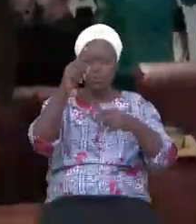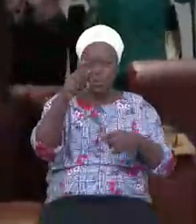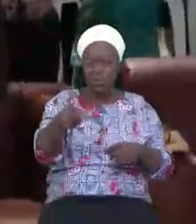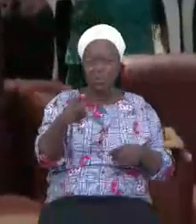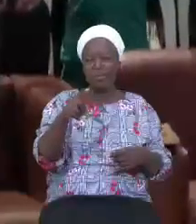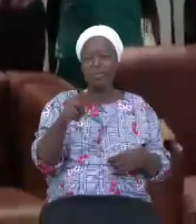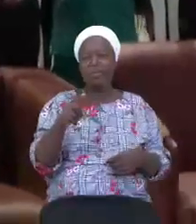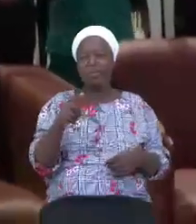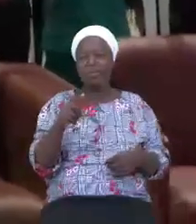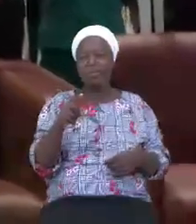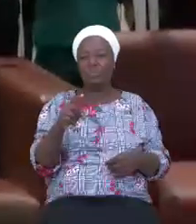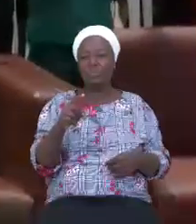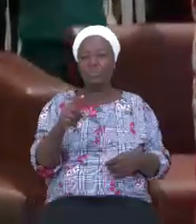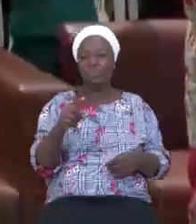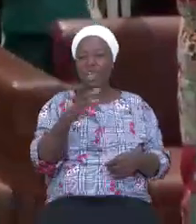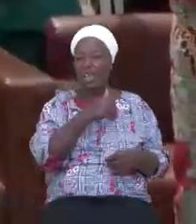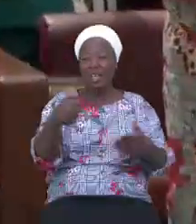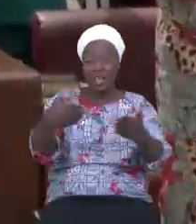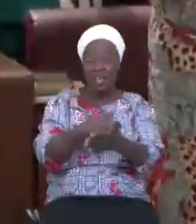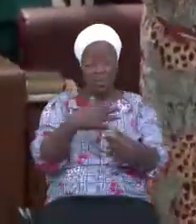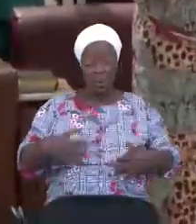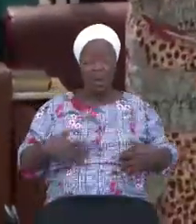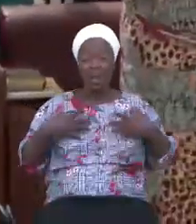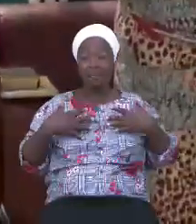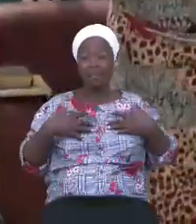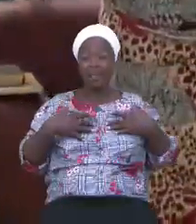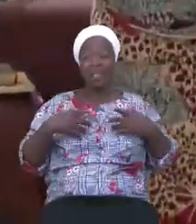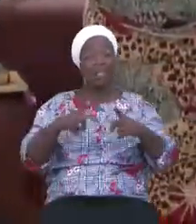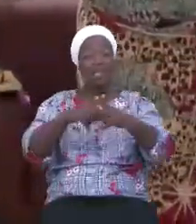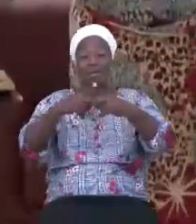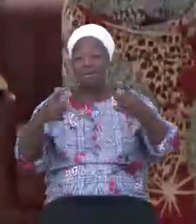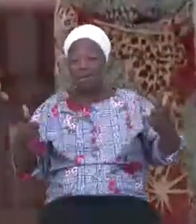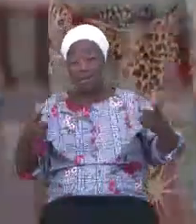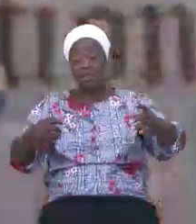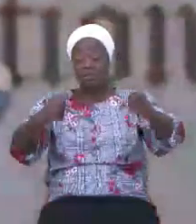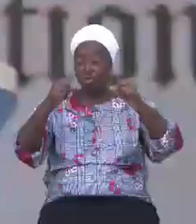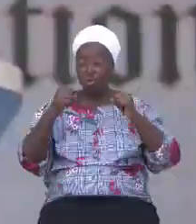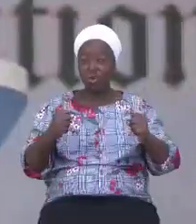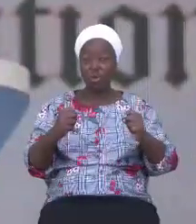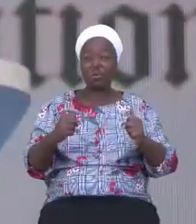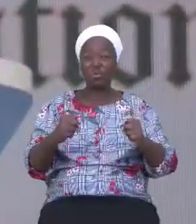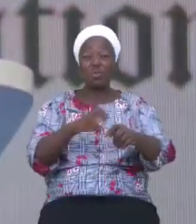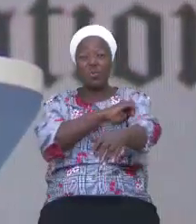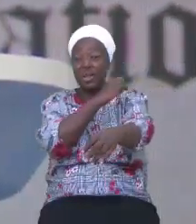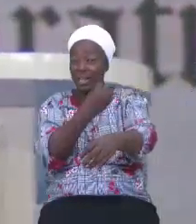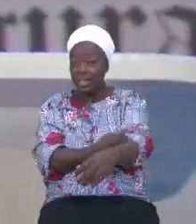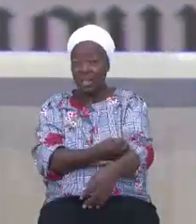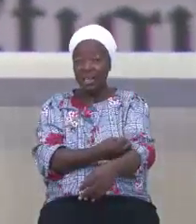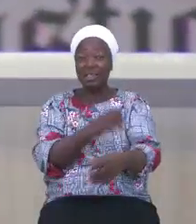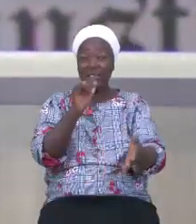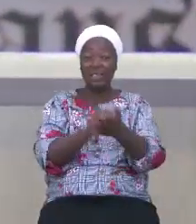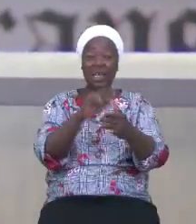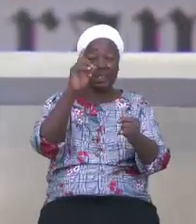unto you. A new life, mighty, strong, powerful, that cannot